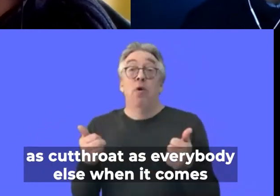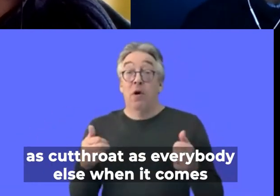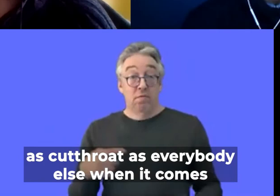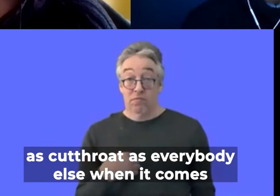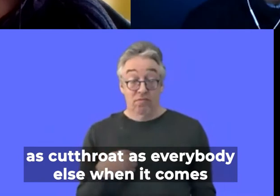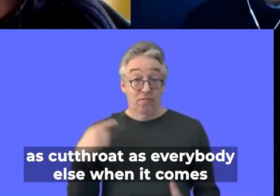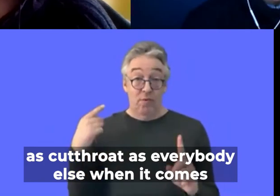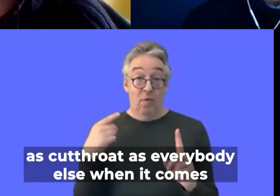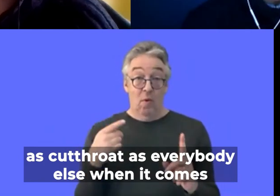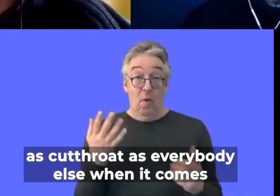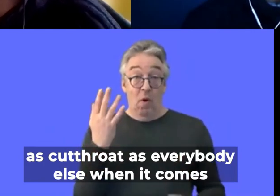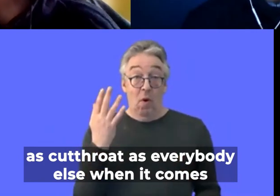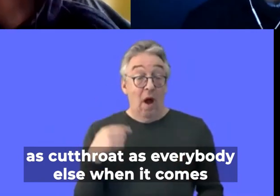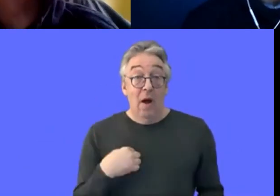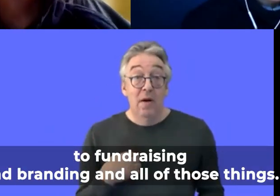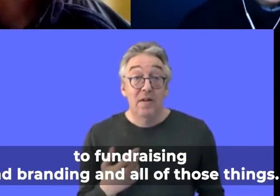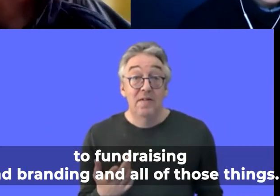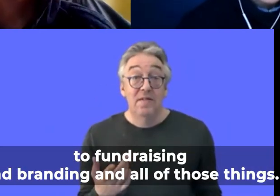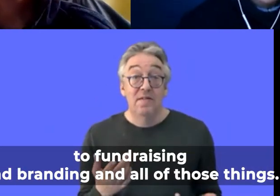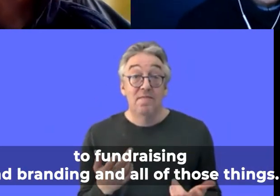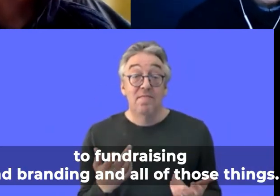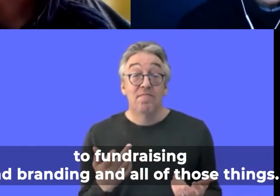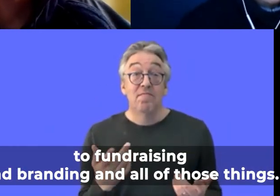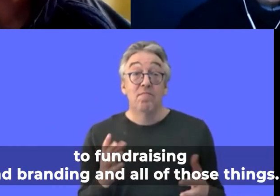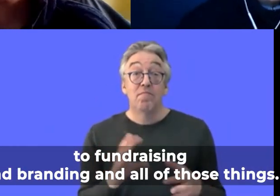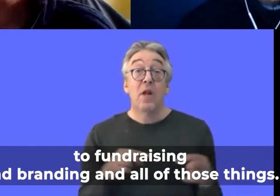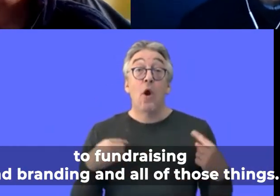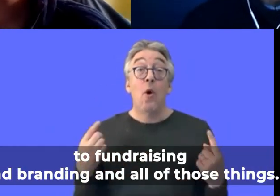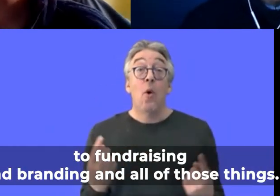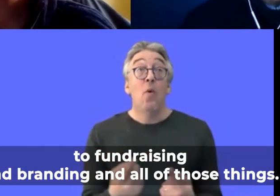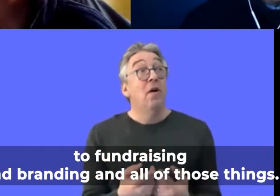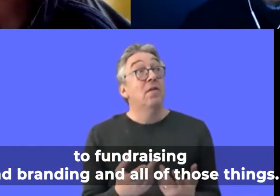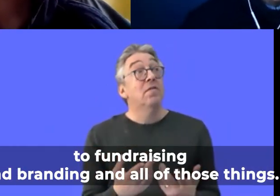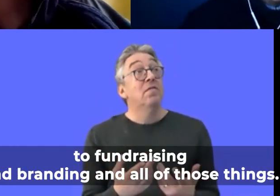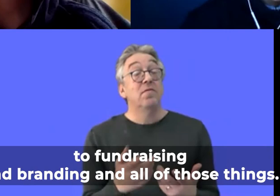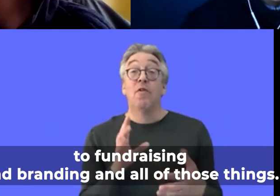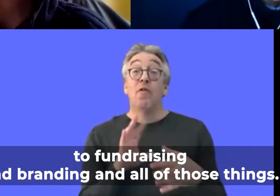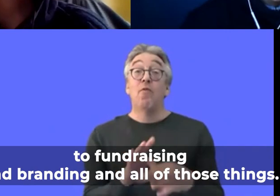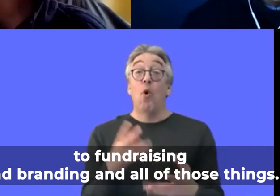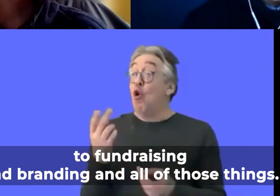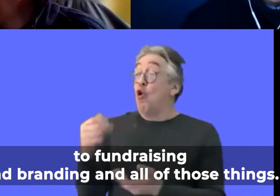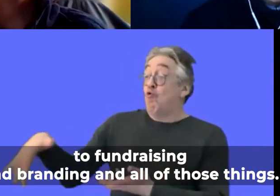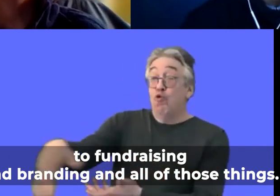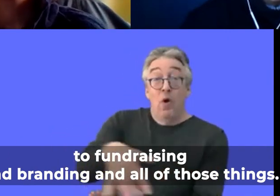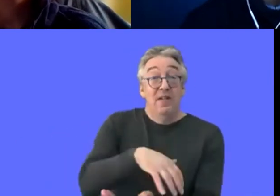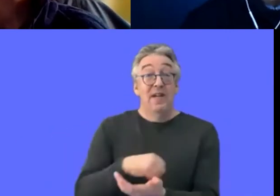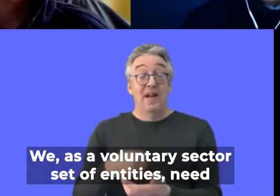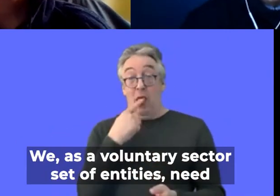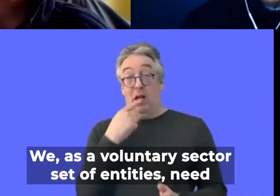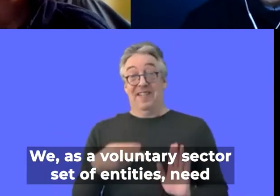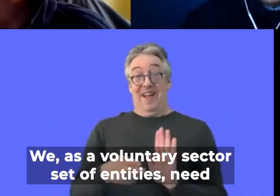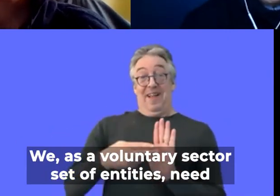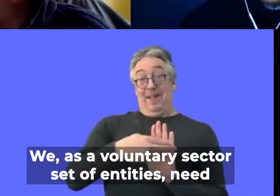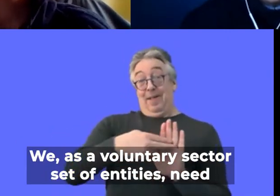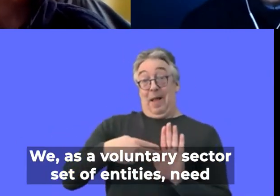they're as cutthroat as everybody else when it comes to, we are, when it comes to fundraising and branding and all of those things.